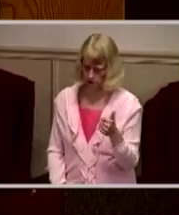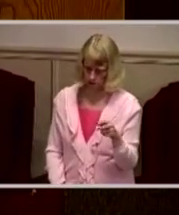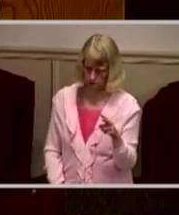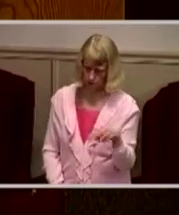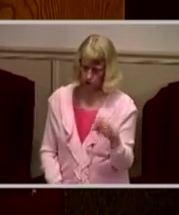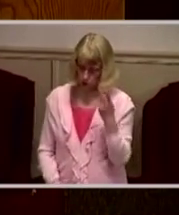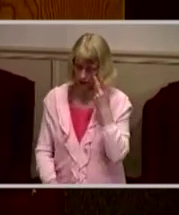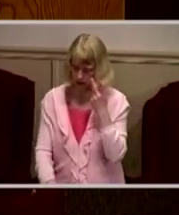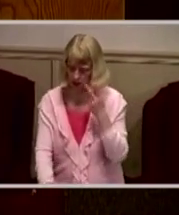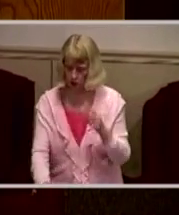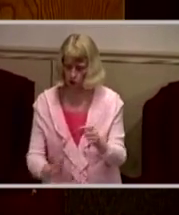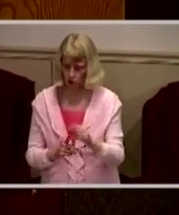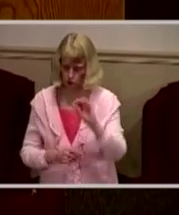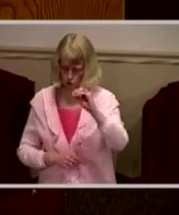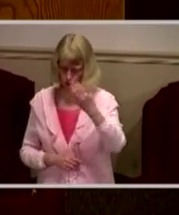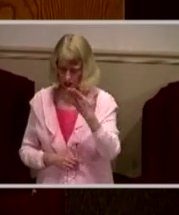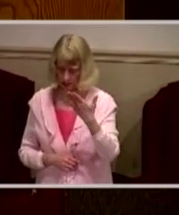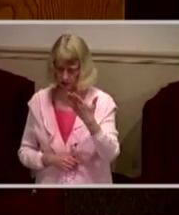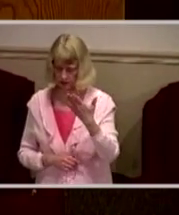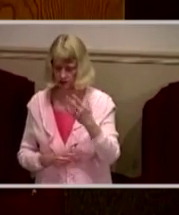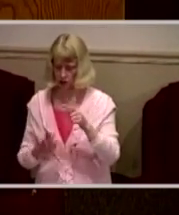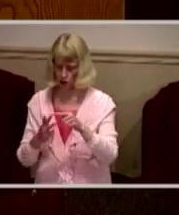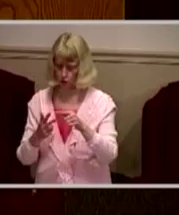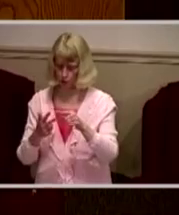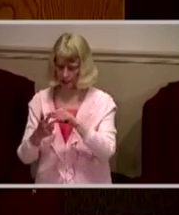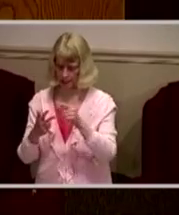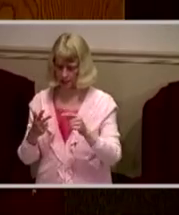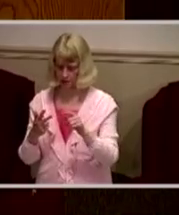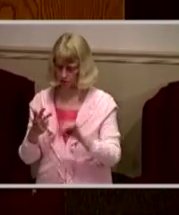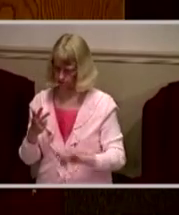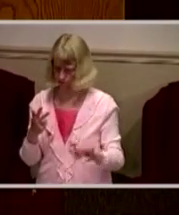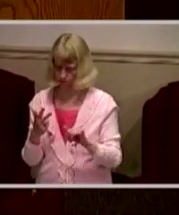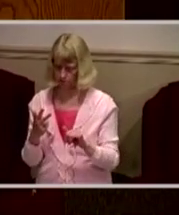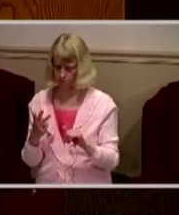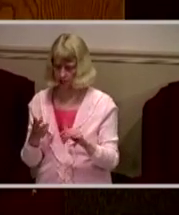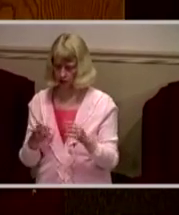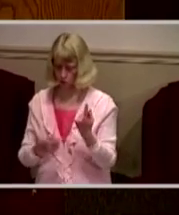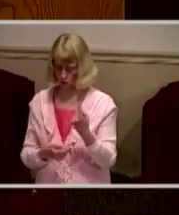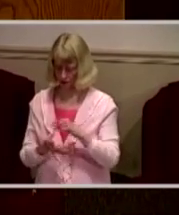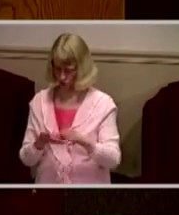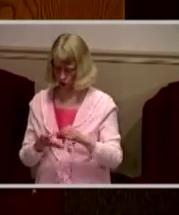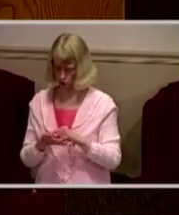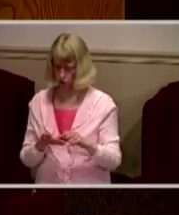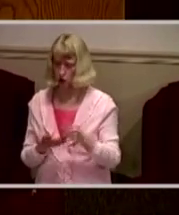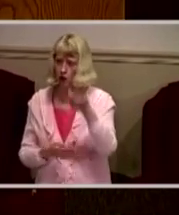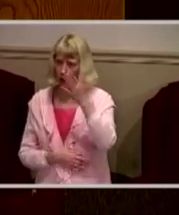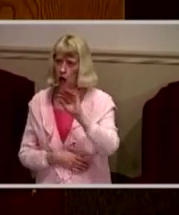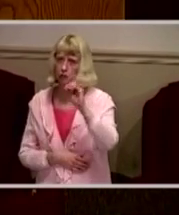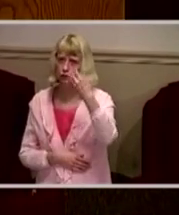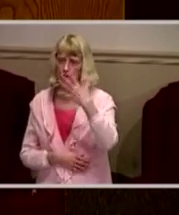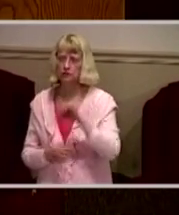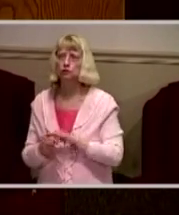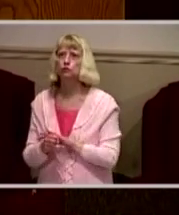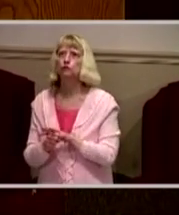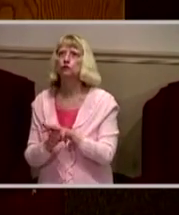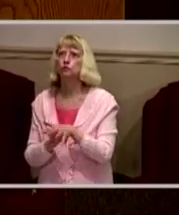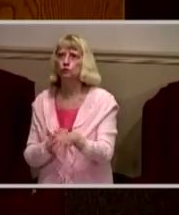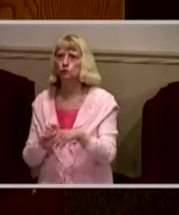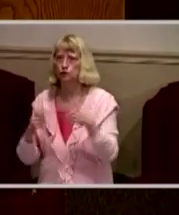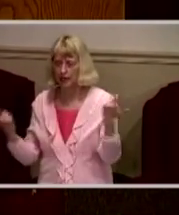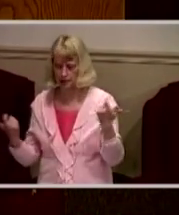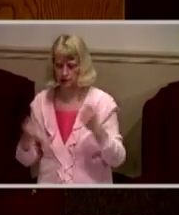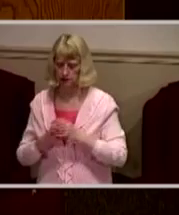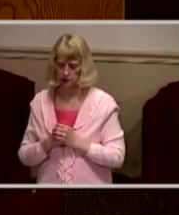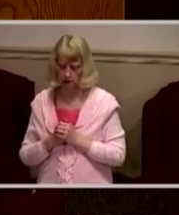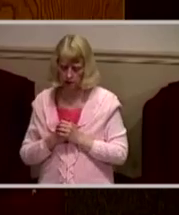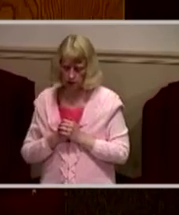You'll see that the word grace is mentioned three times in that verse. Think about that. God's grace is so great. But look